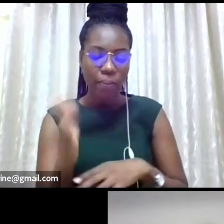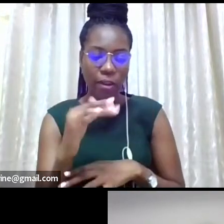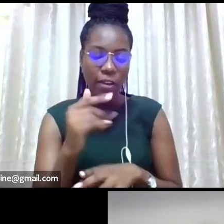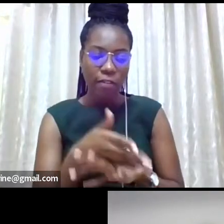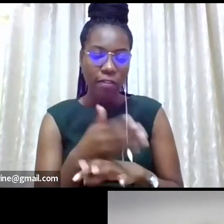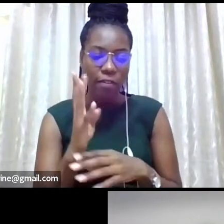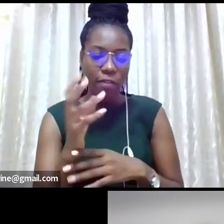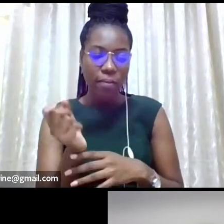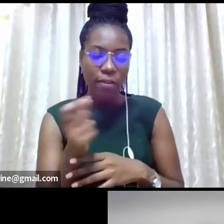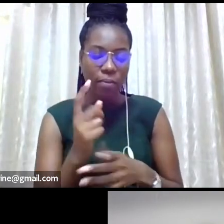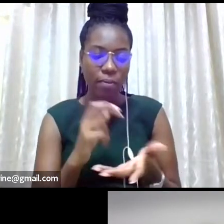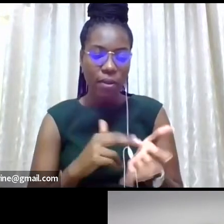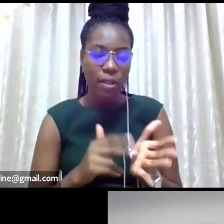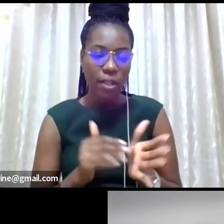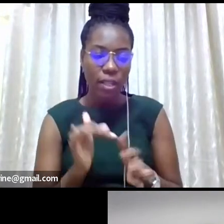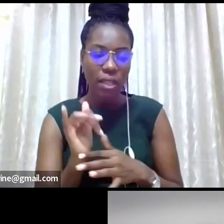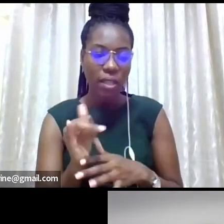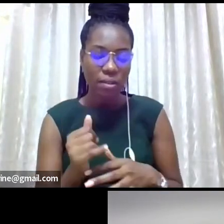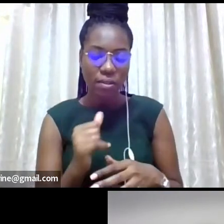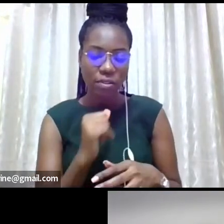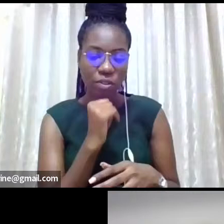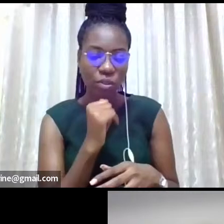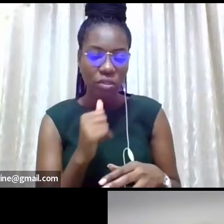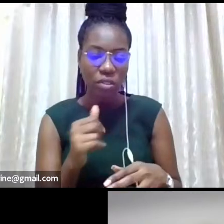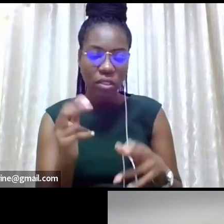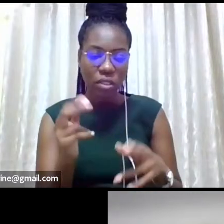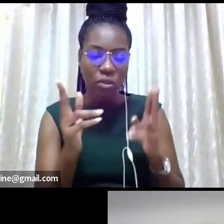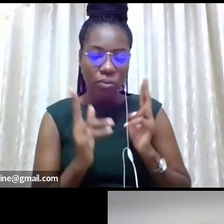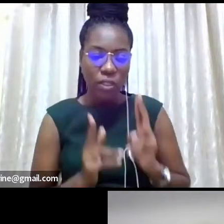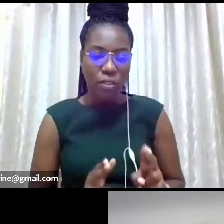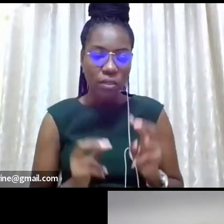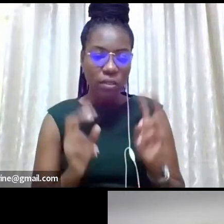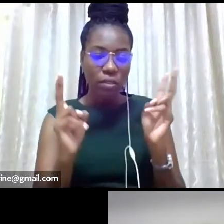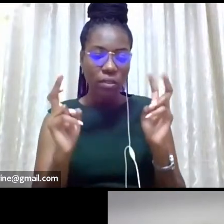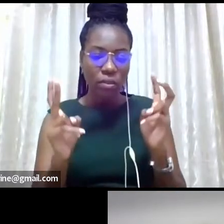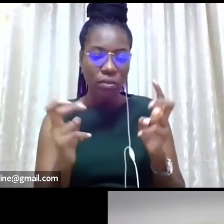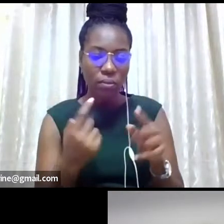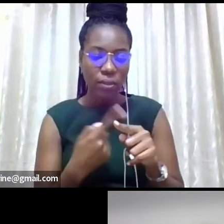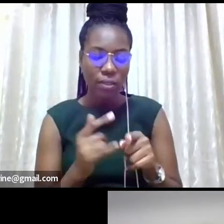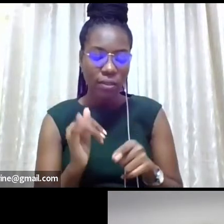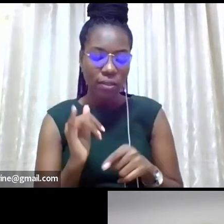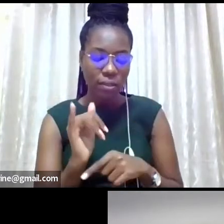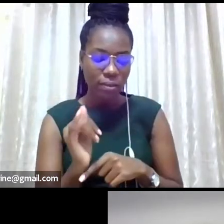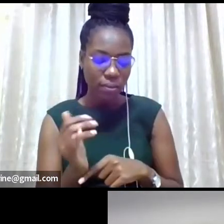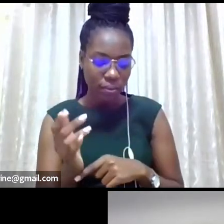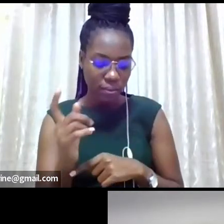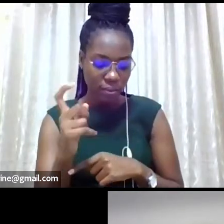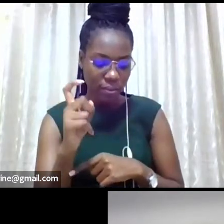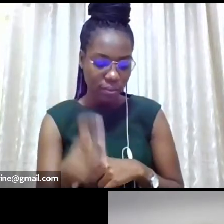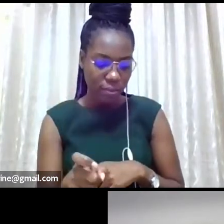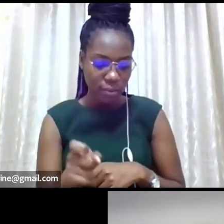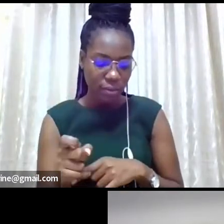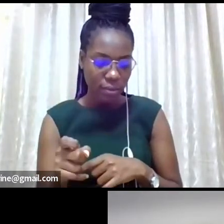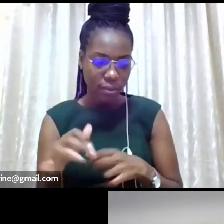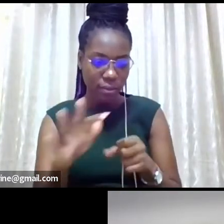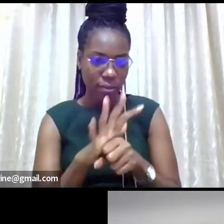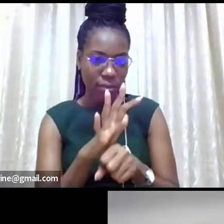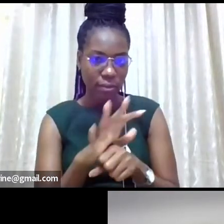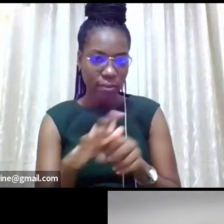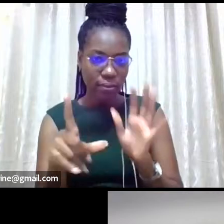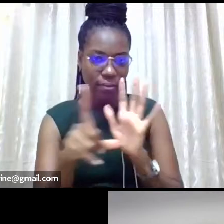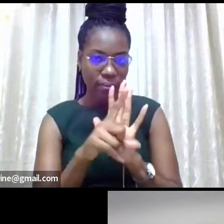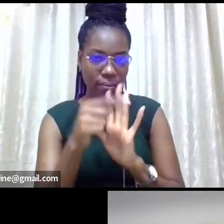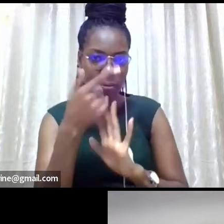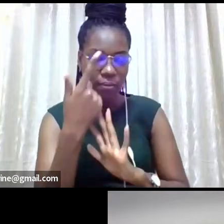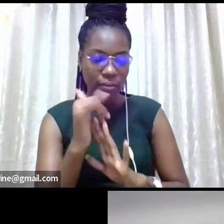is a matter that it is not even a humanity issue. It is a matter that has to be looked at completely legally, because this person may